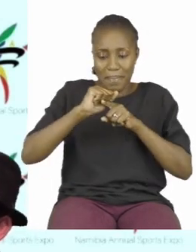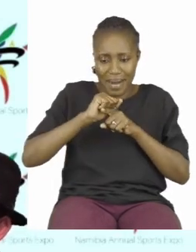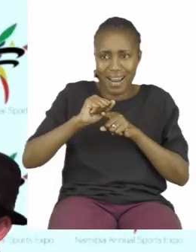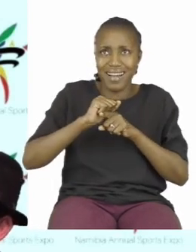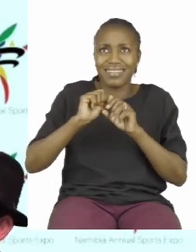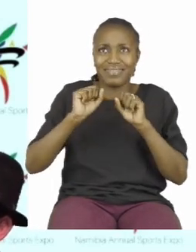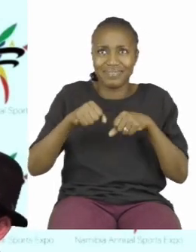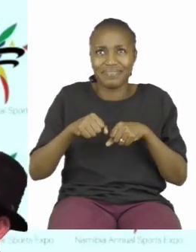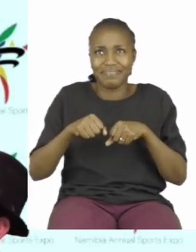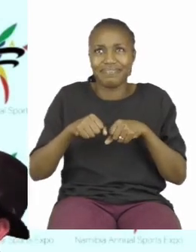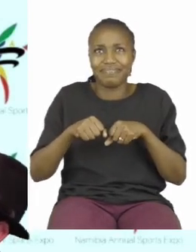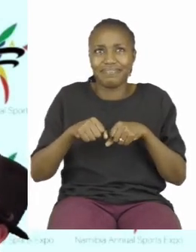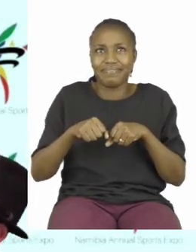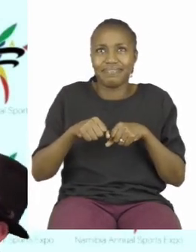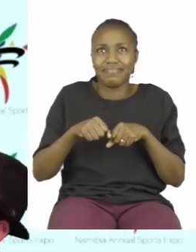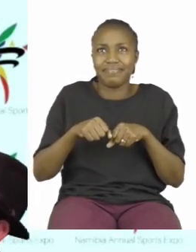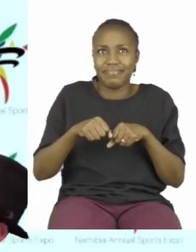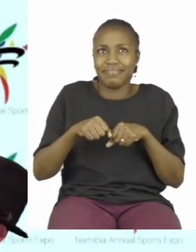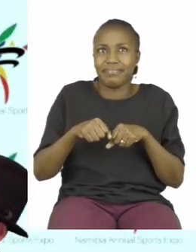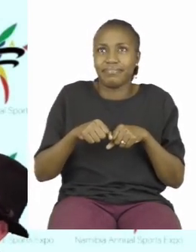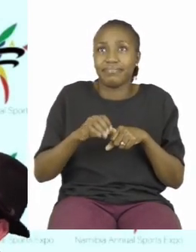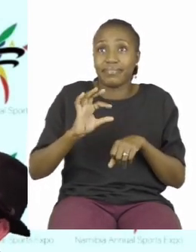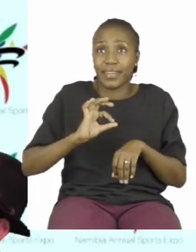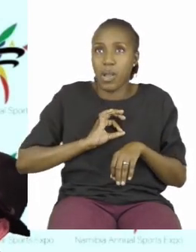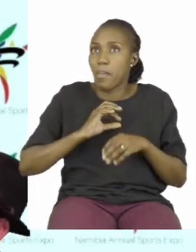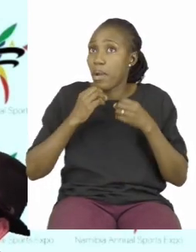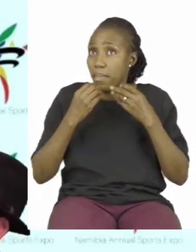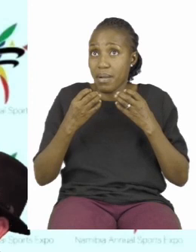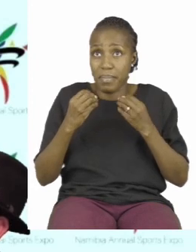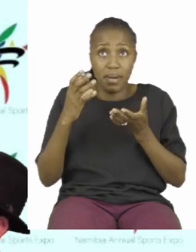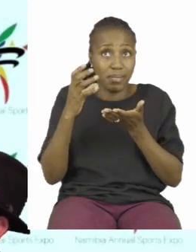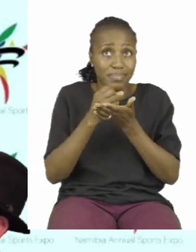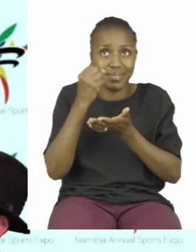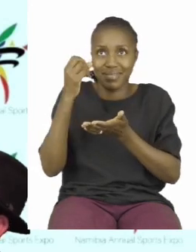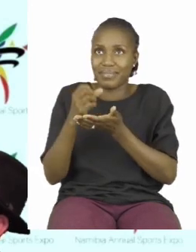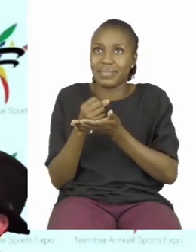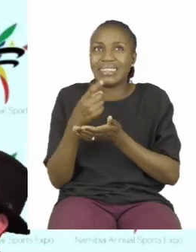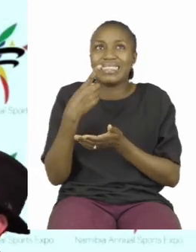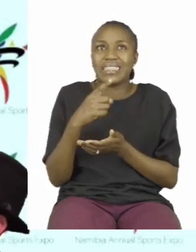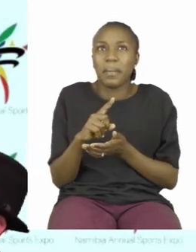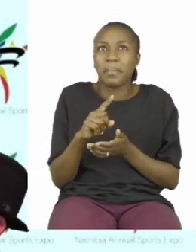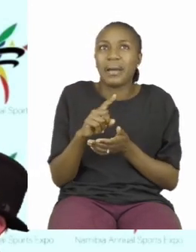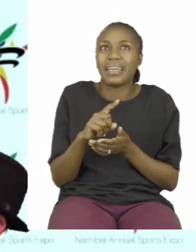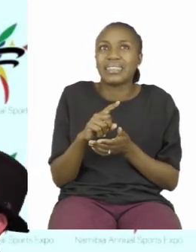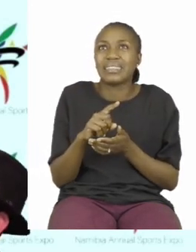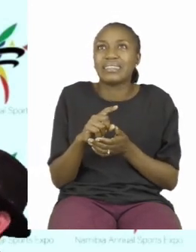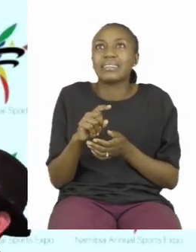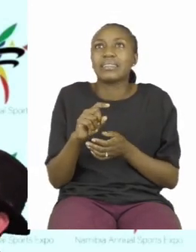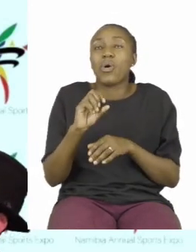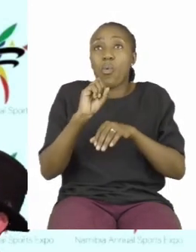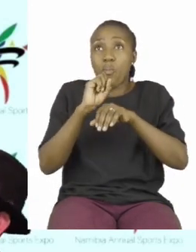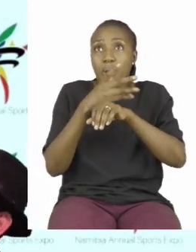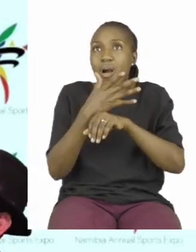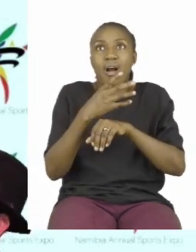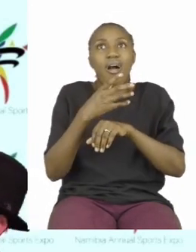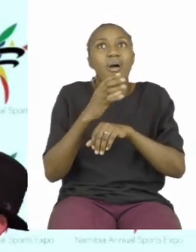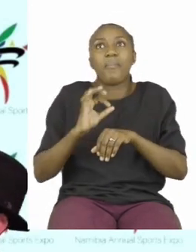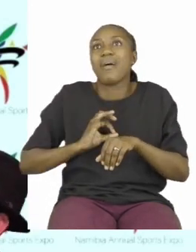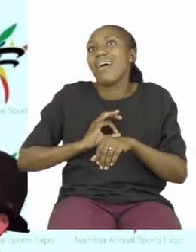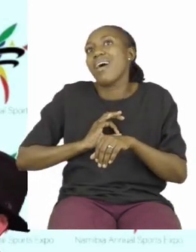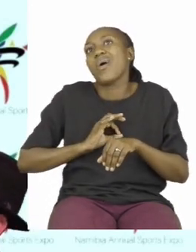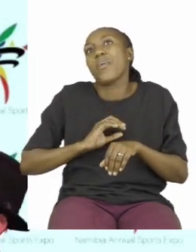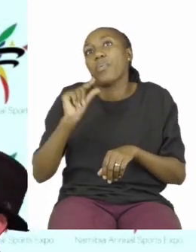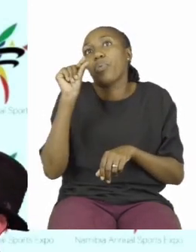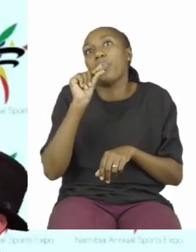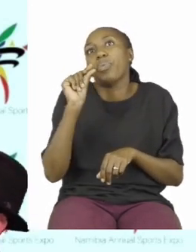We haven't failed in the amount of medals we produced. Yes. But we have failed in the amount of gold medals we could produce. Uh-huh. So we